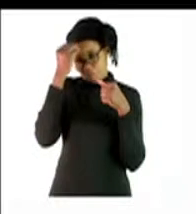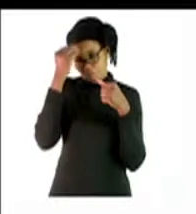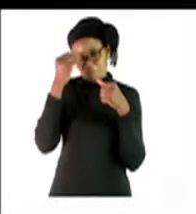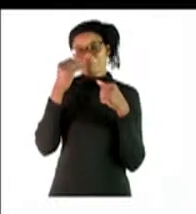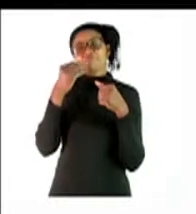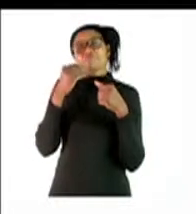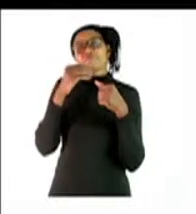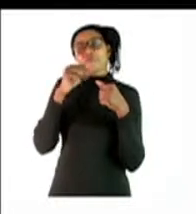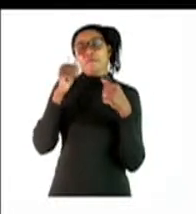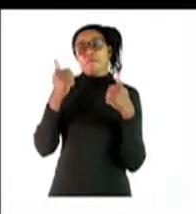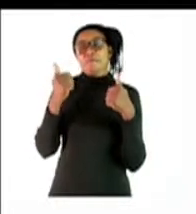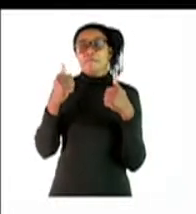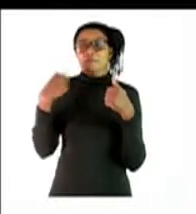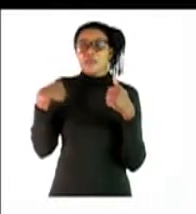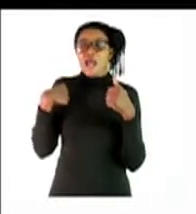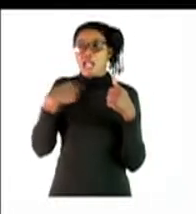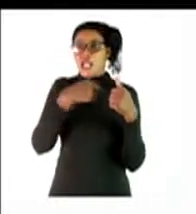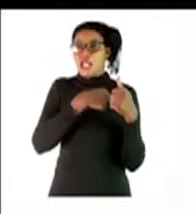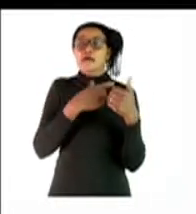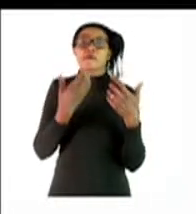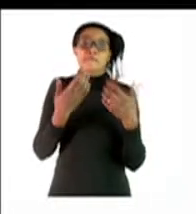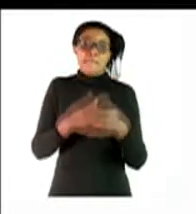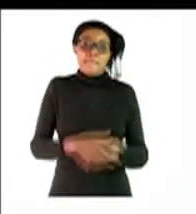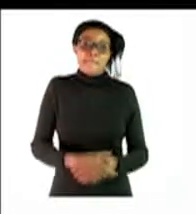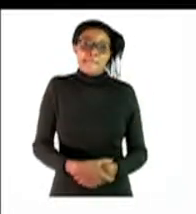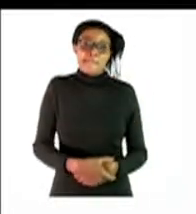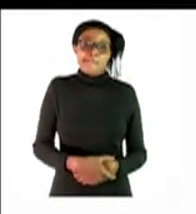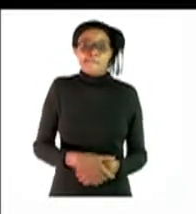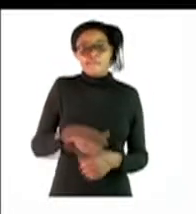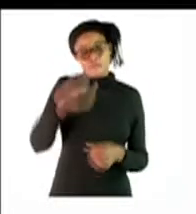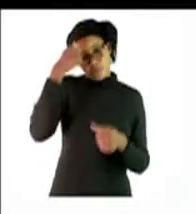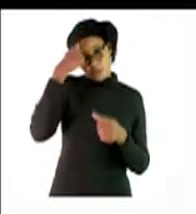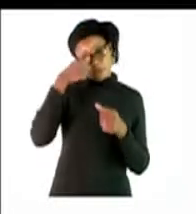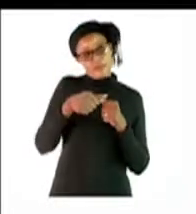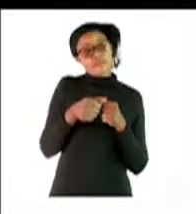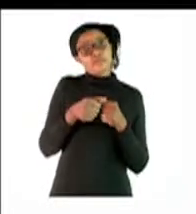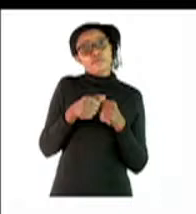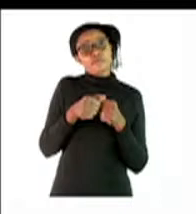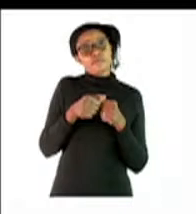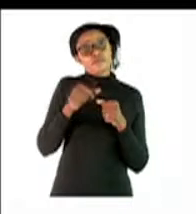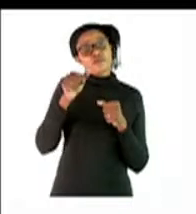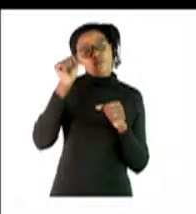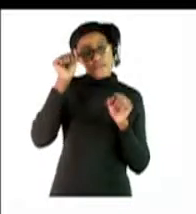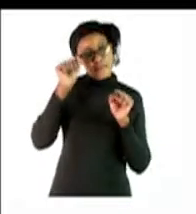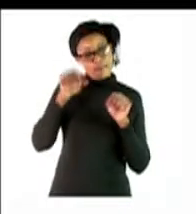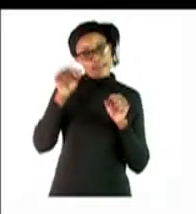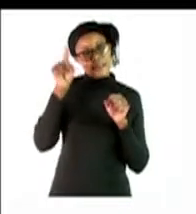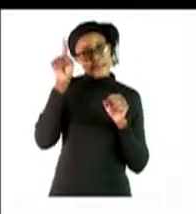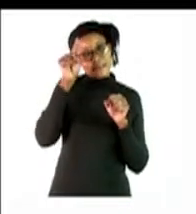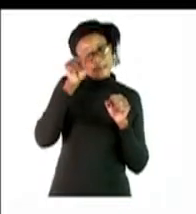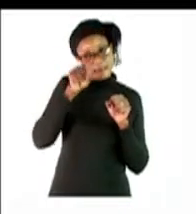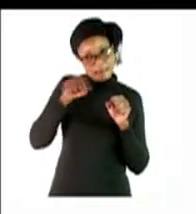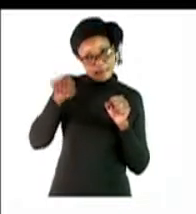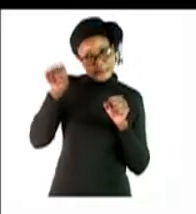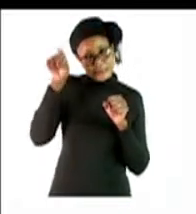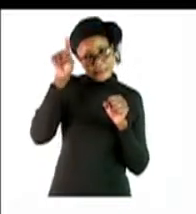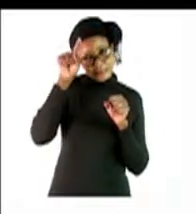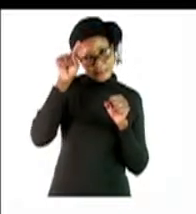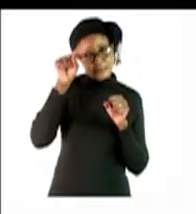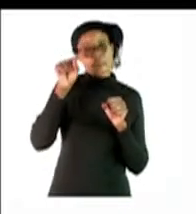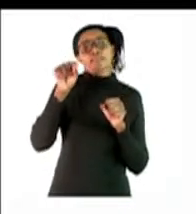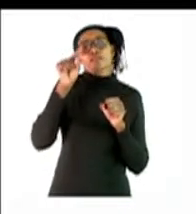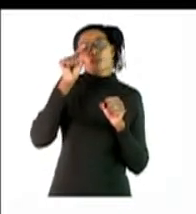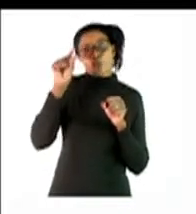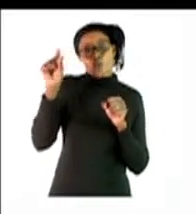or a nun? Remember what I said? You must circle the correct